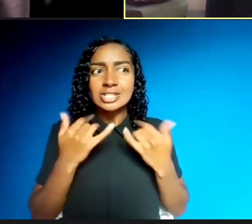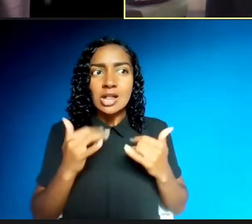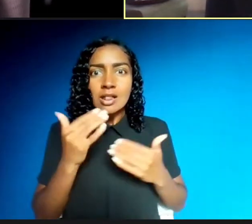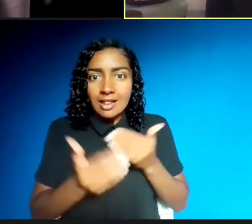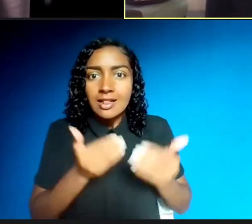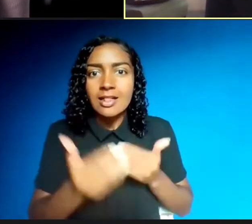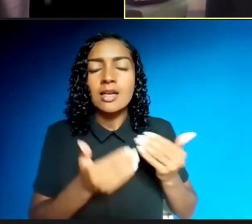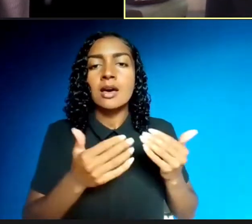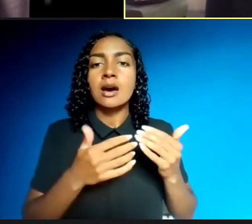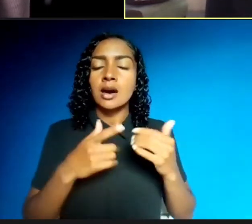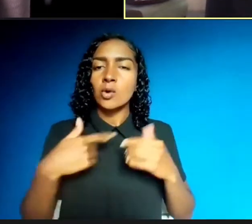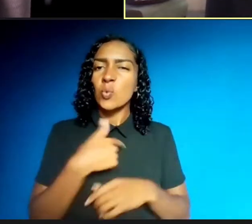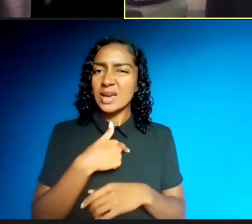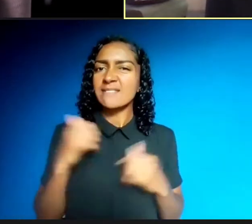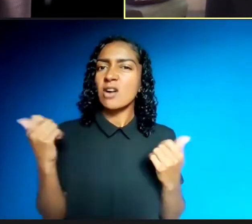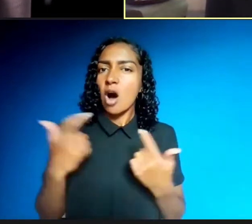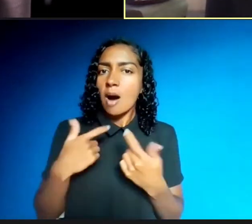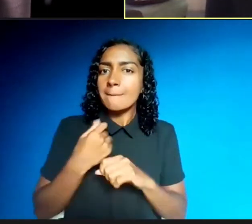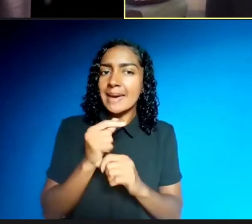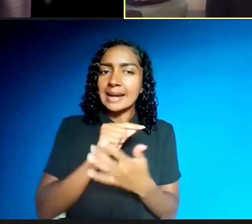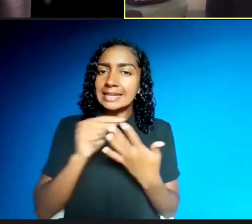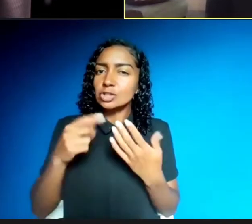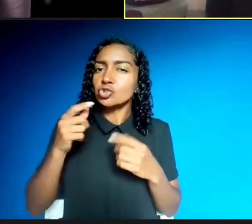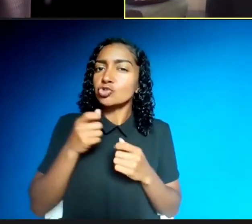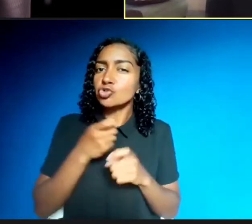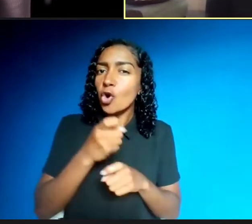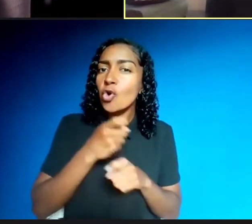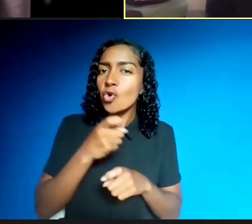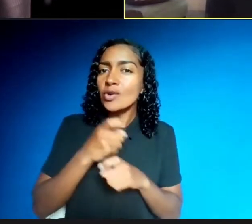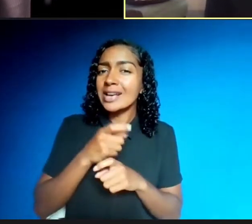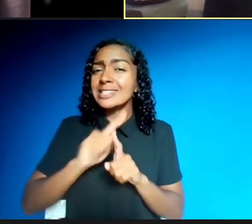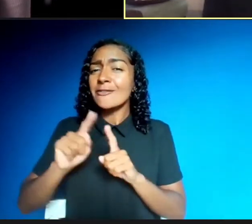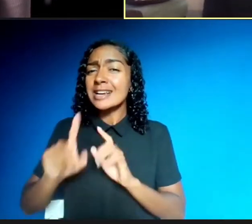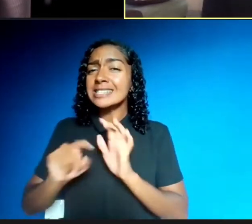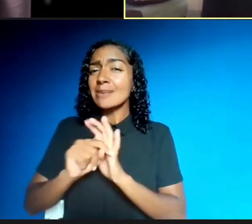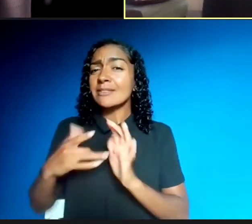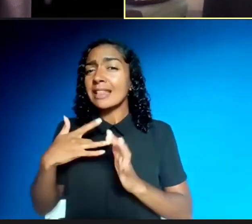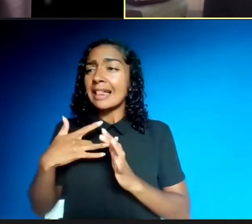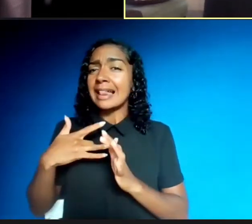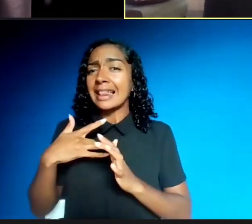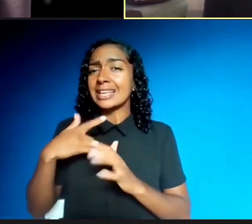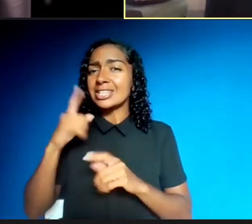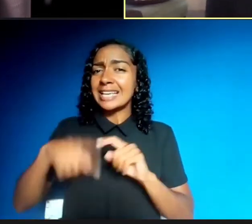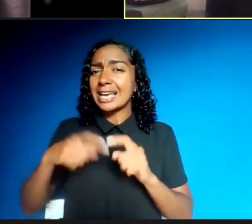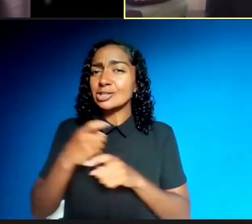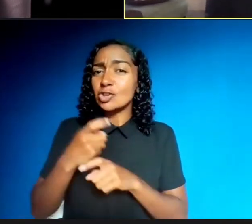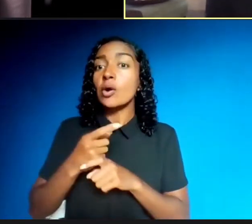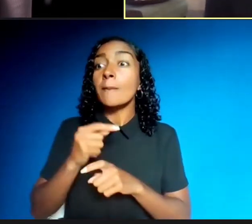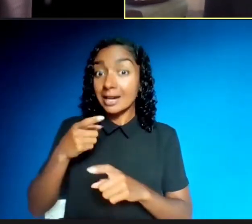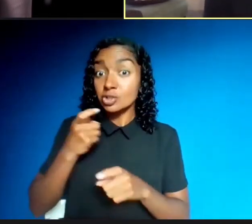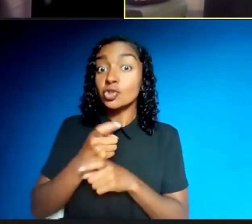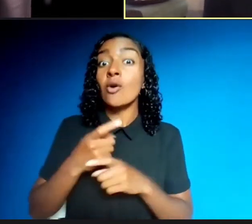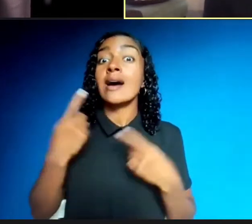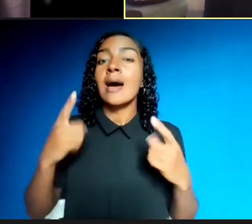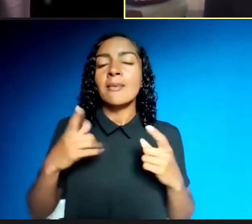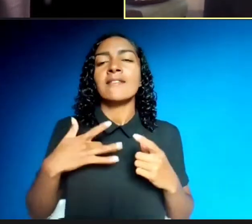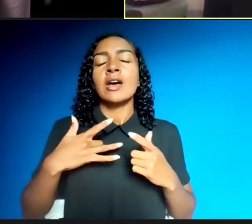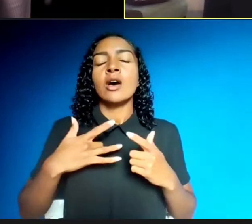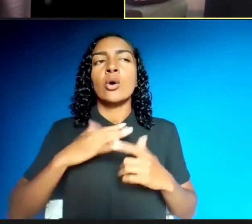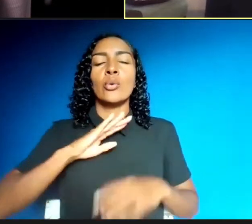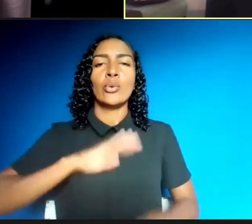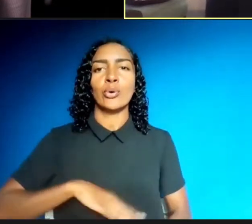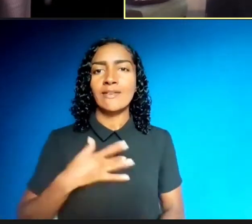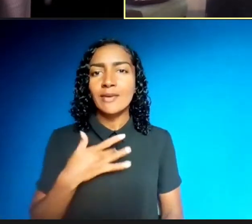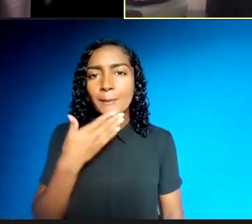all have made those jokes at a time where it felt like no joke should be made that makes us feel better. So, and also a lot of that is about what I do